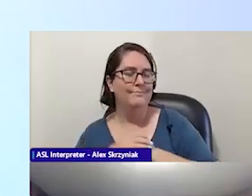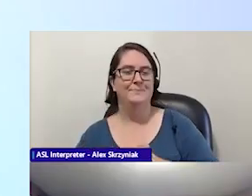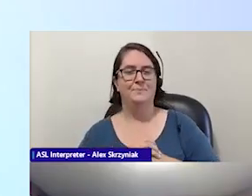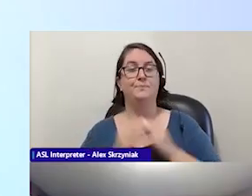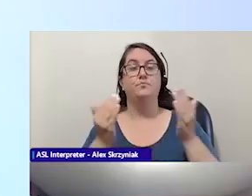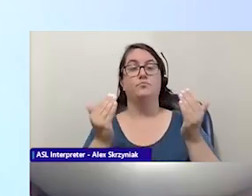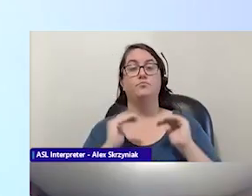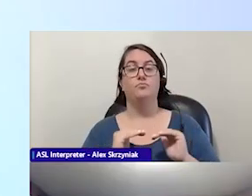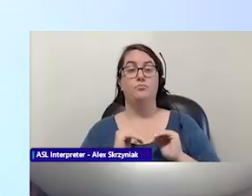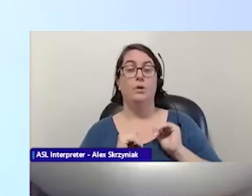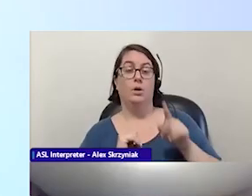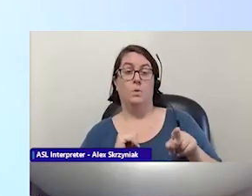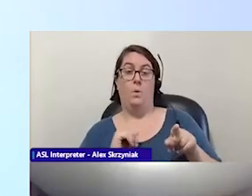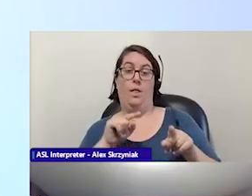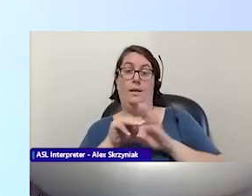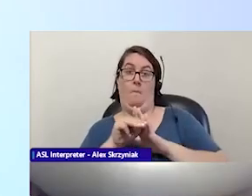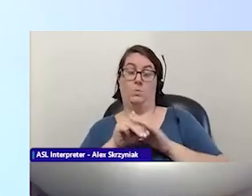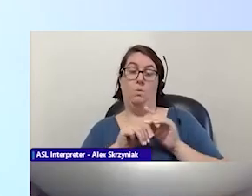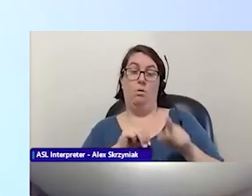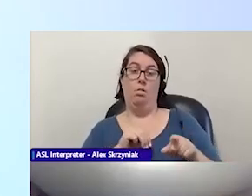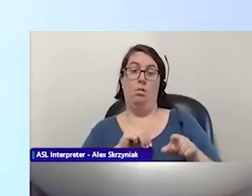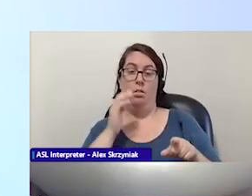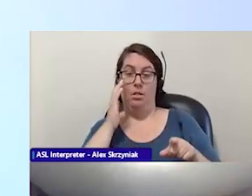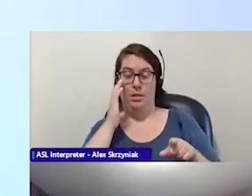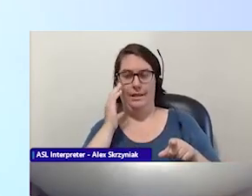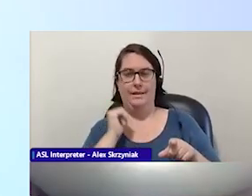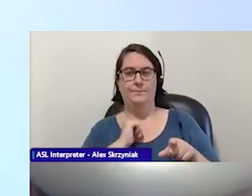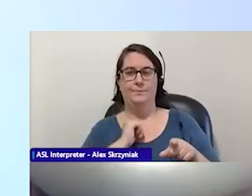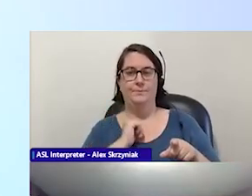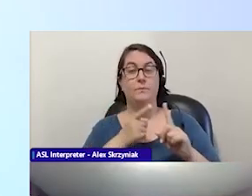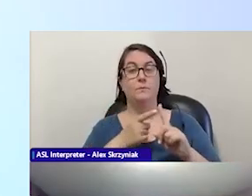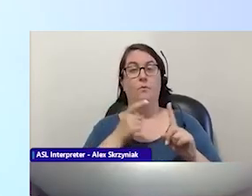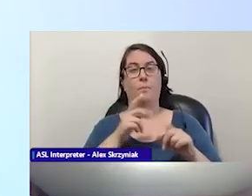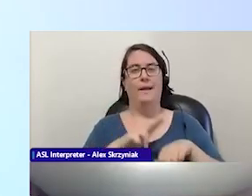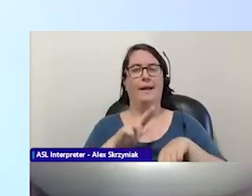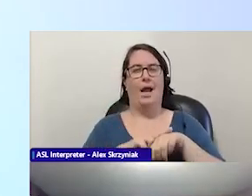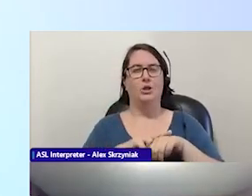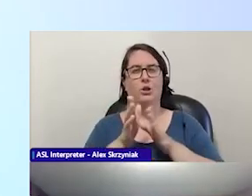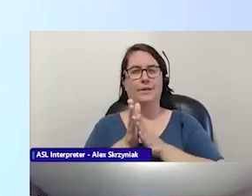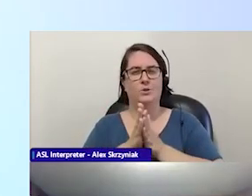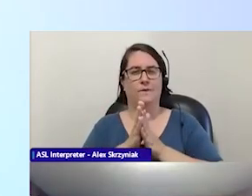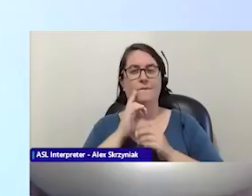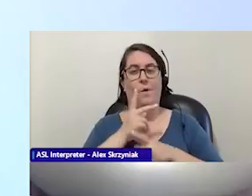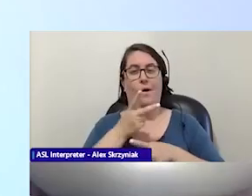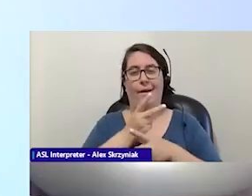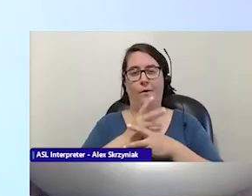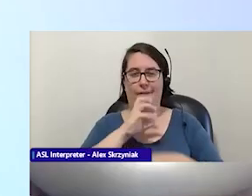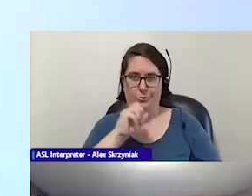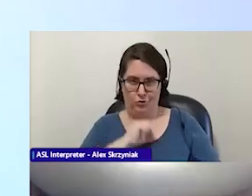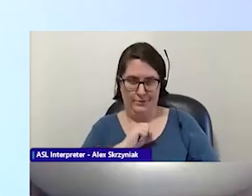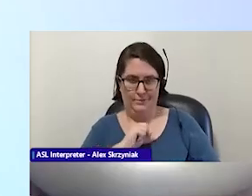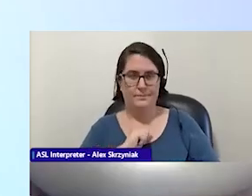The elder abuse module was adapted from work by the National Initiative for Care of the Elderly.